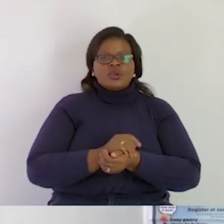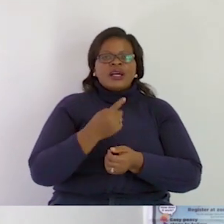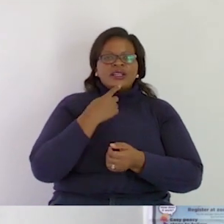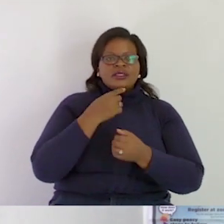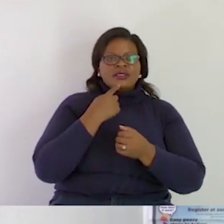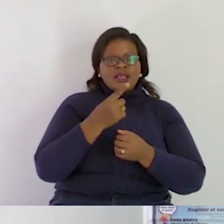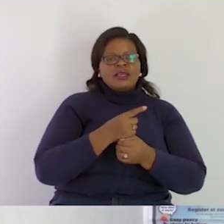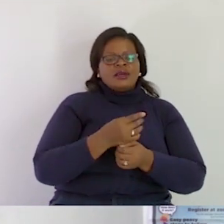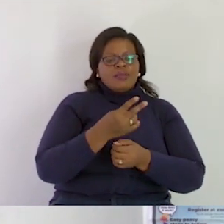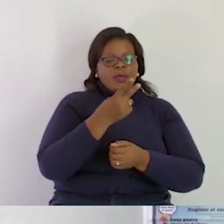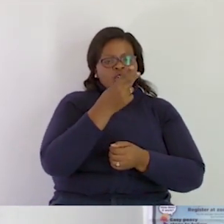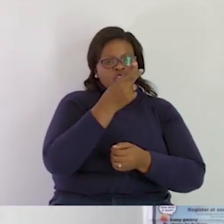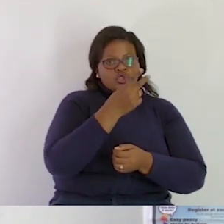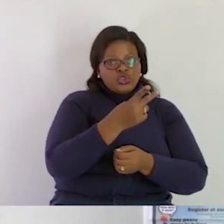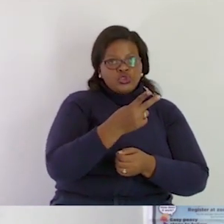plus 8